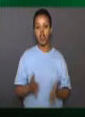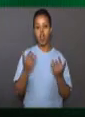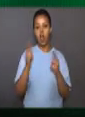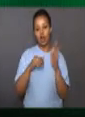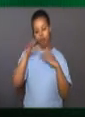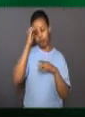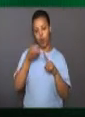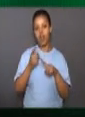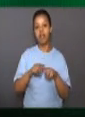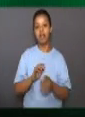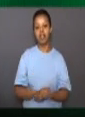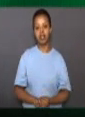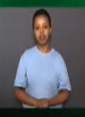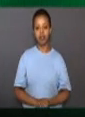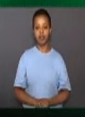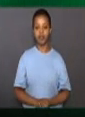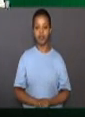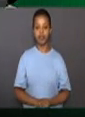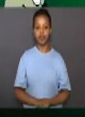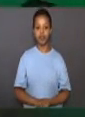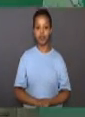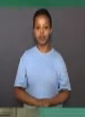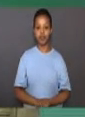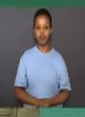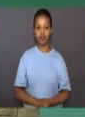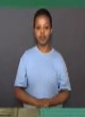Let's get back to our lesson.